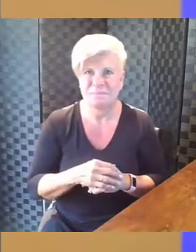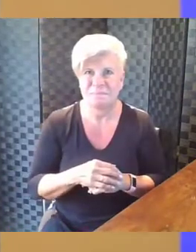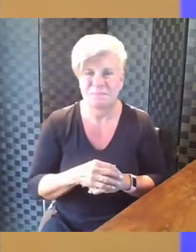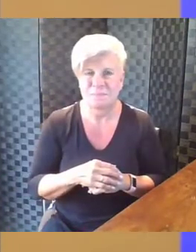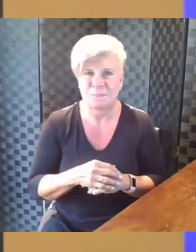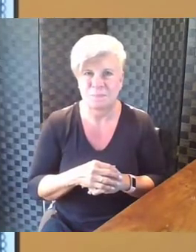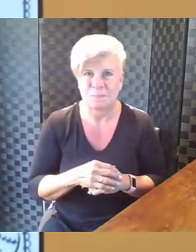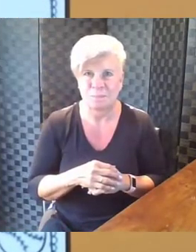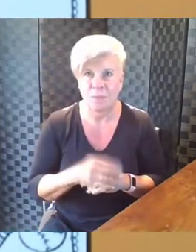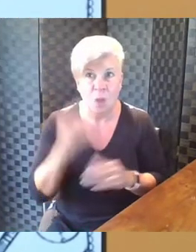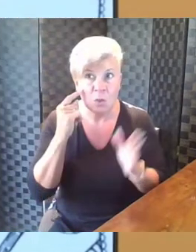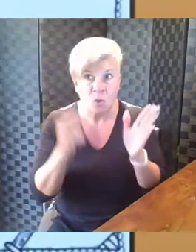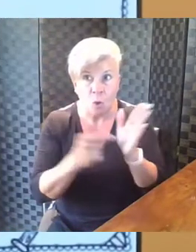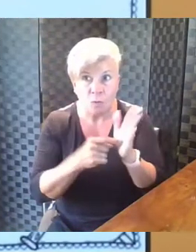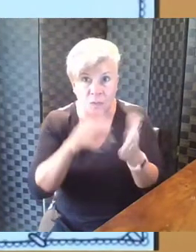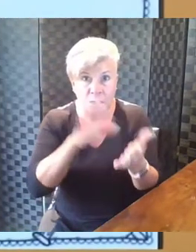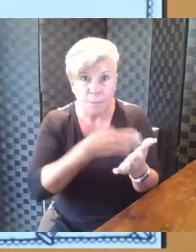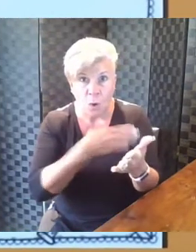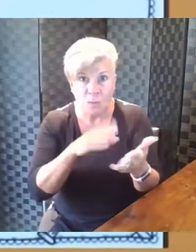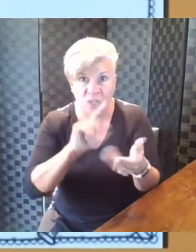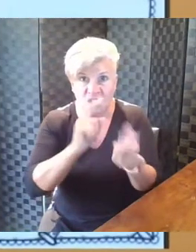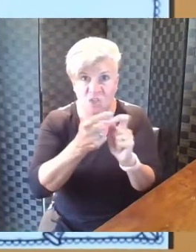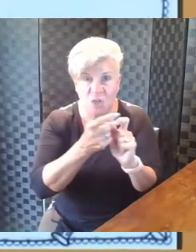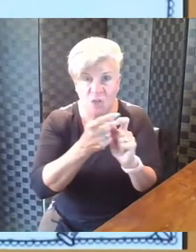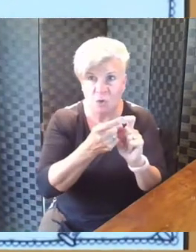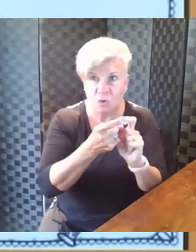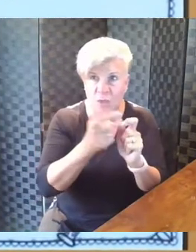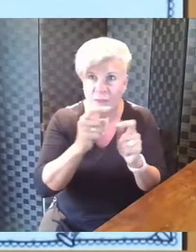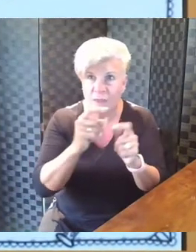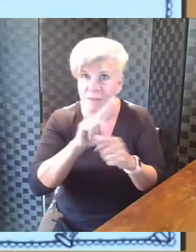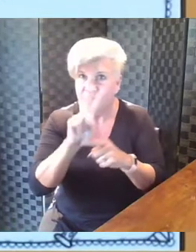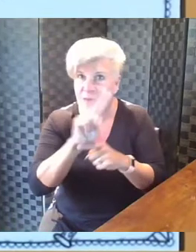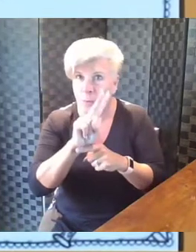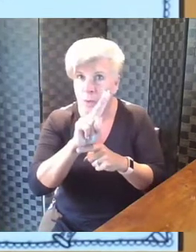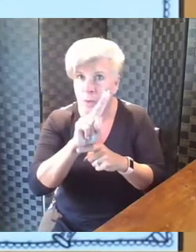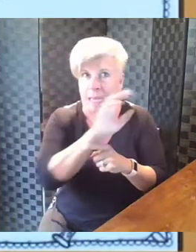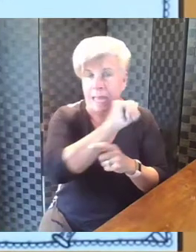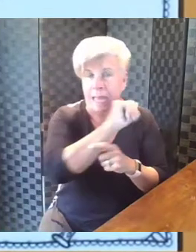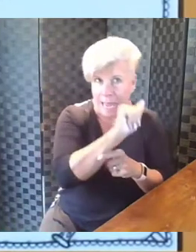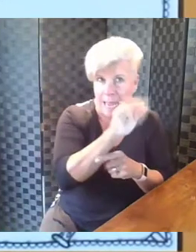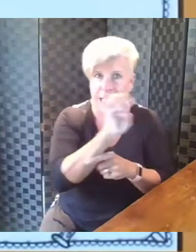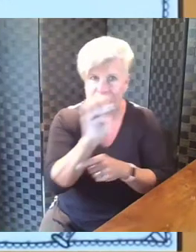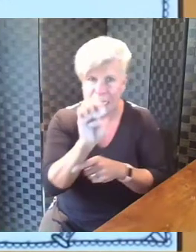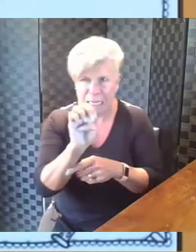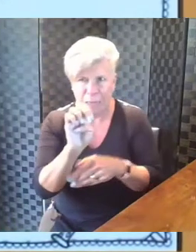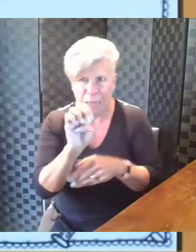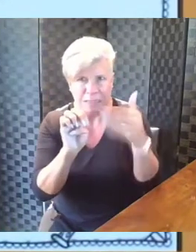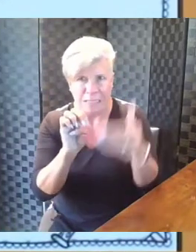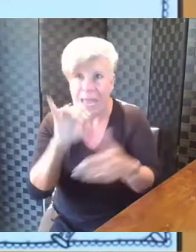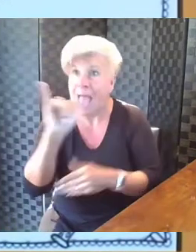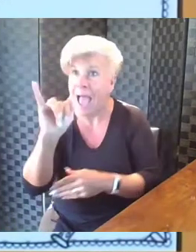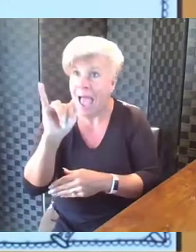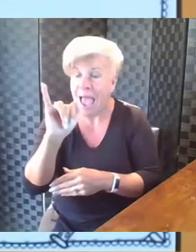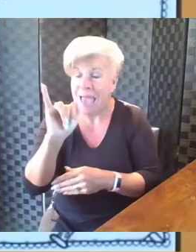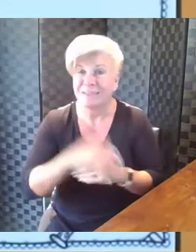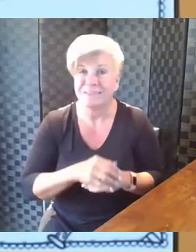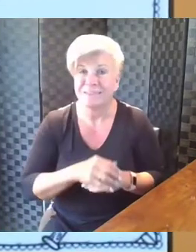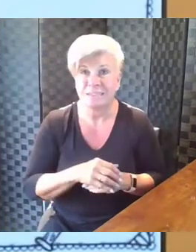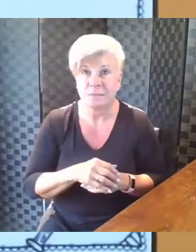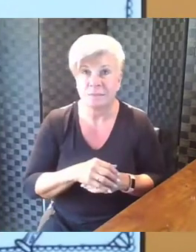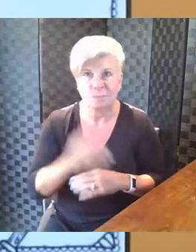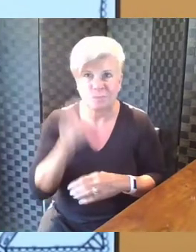Now if you've noticed, all my poems are switching vowels, so I did A and E. What's the next vowel? There's 5 vowels. I.